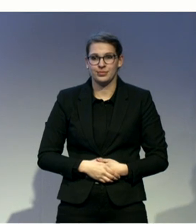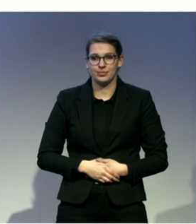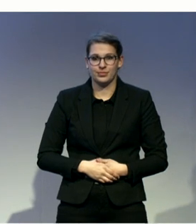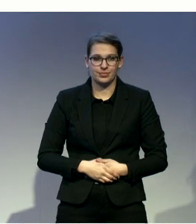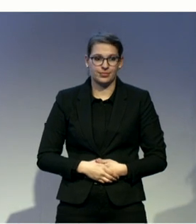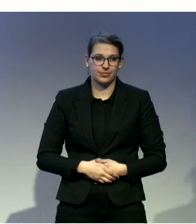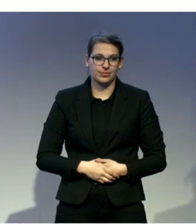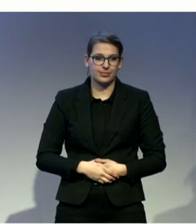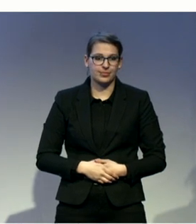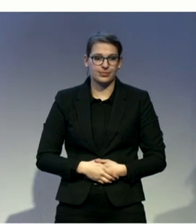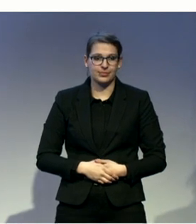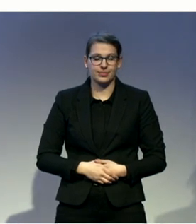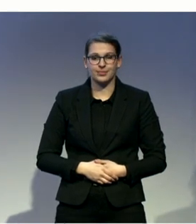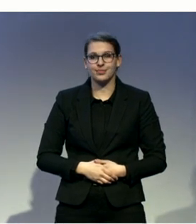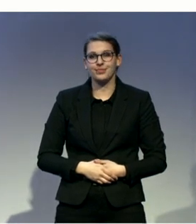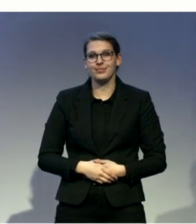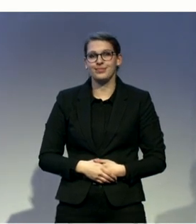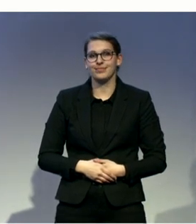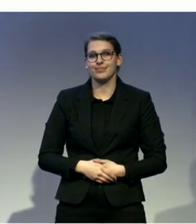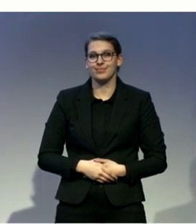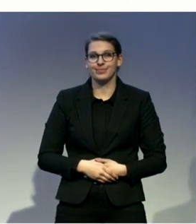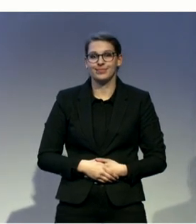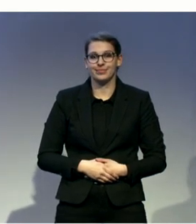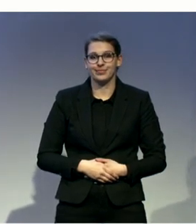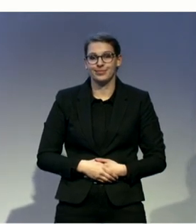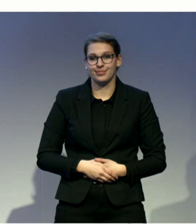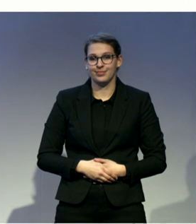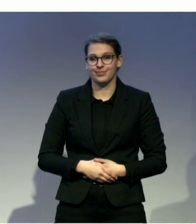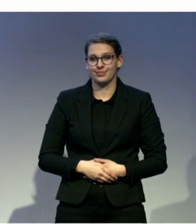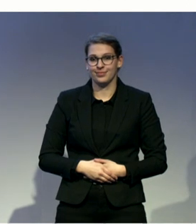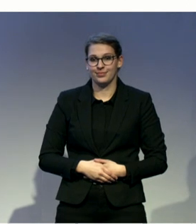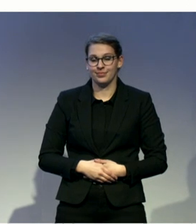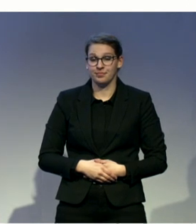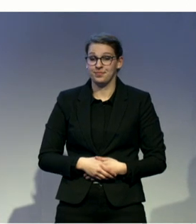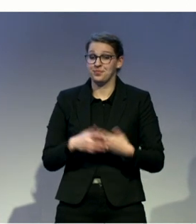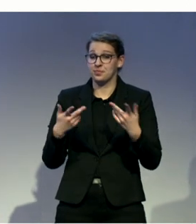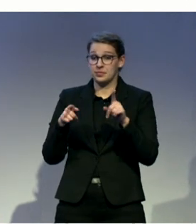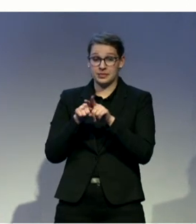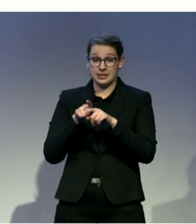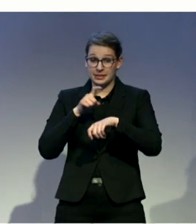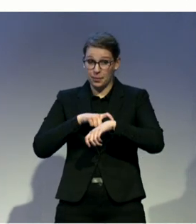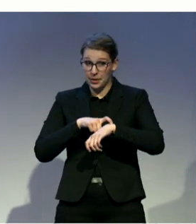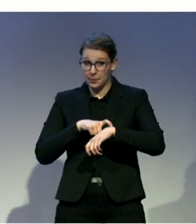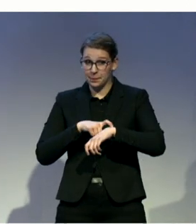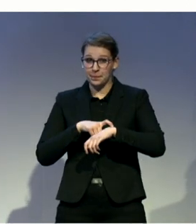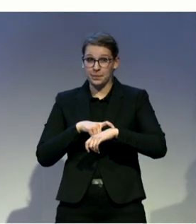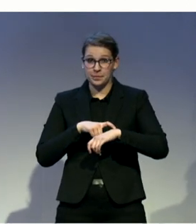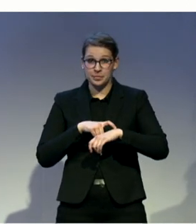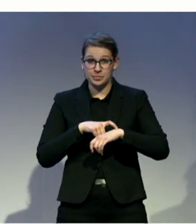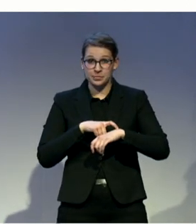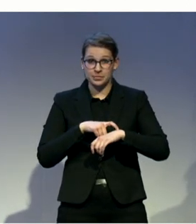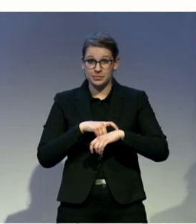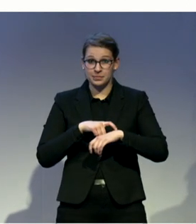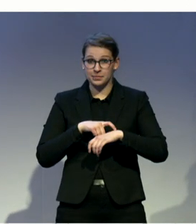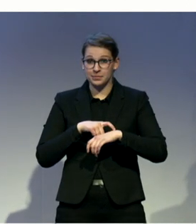tutulur. And also at the same time, there is accessibility inside